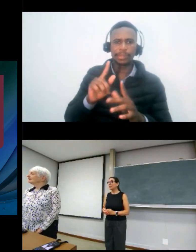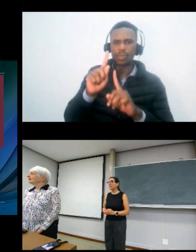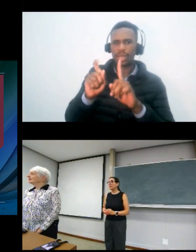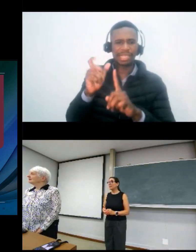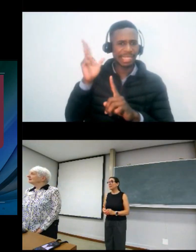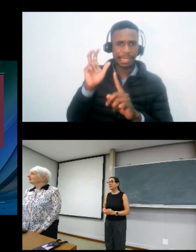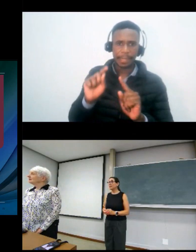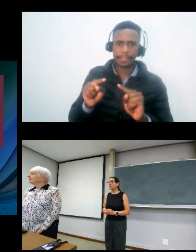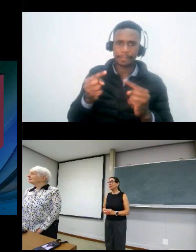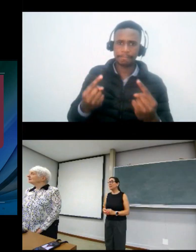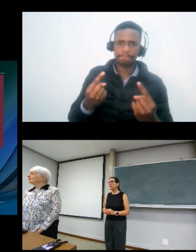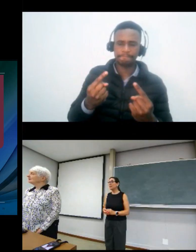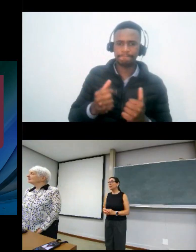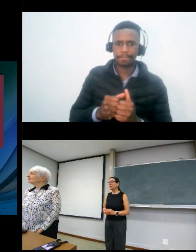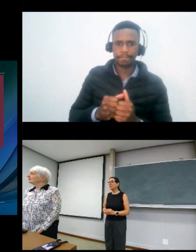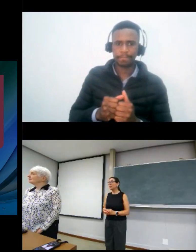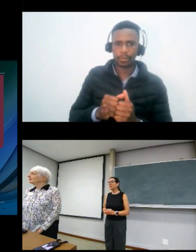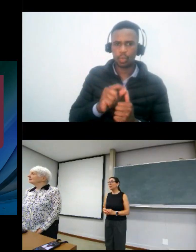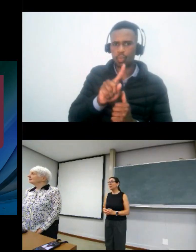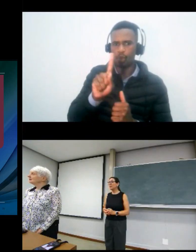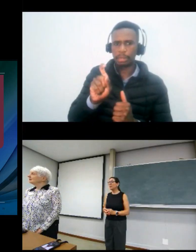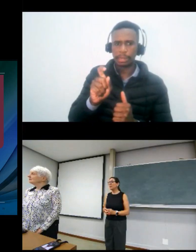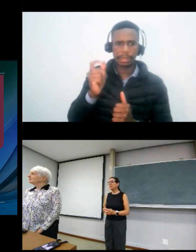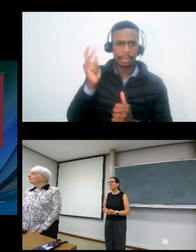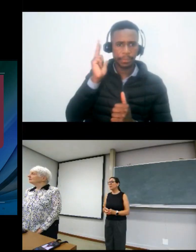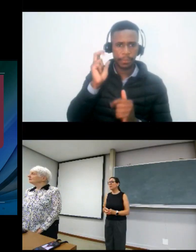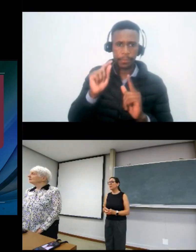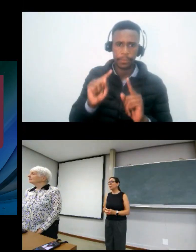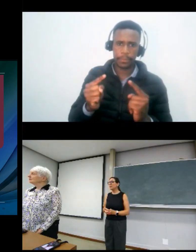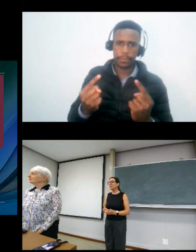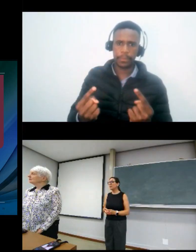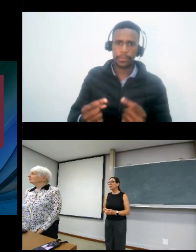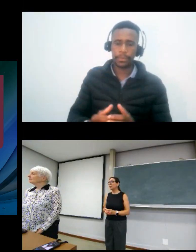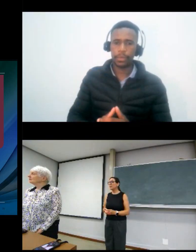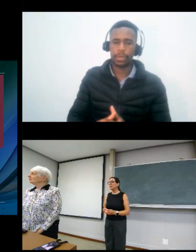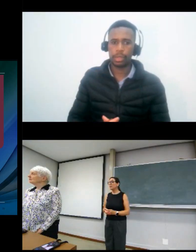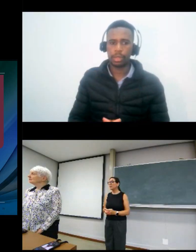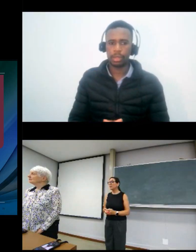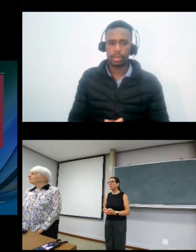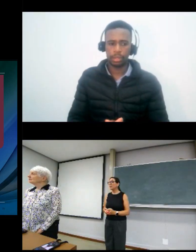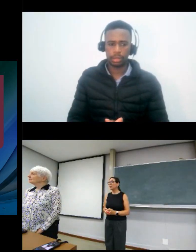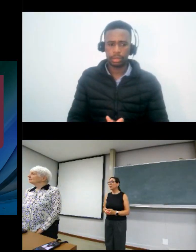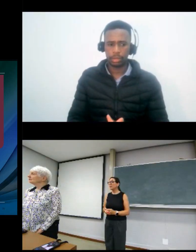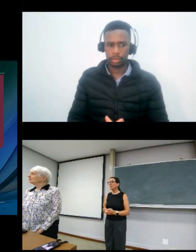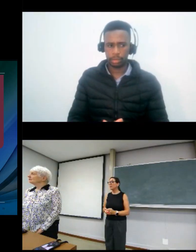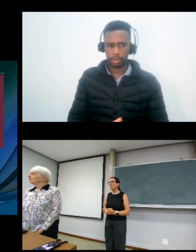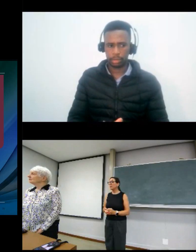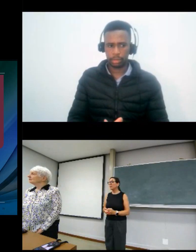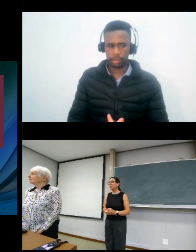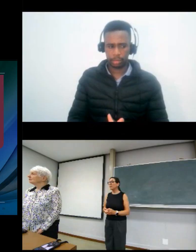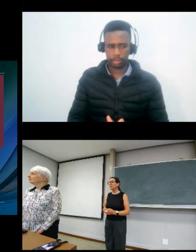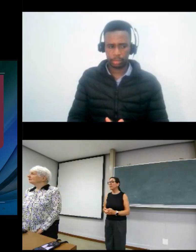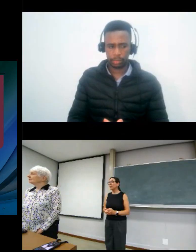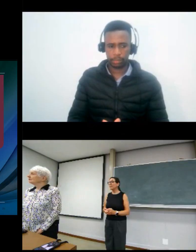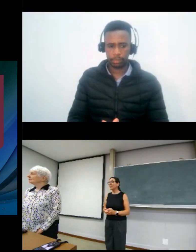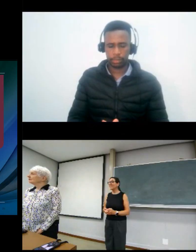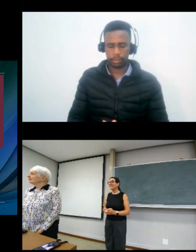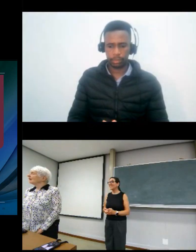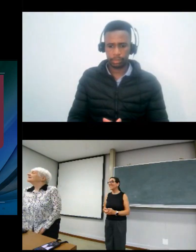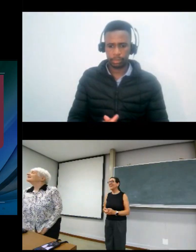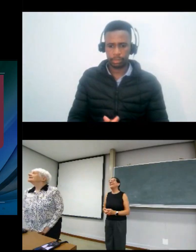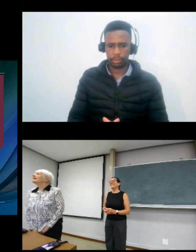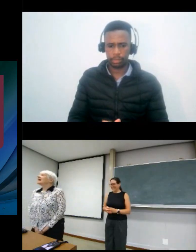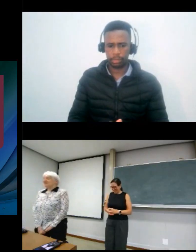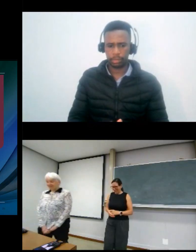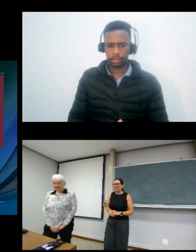The factors that you took into account, a direct sentence, if the sentence is morally,